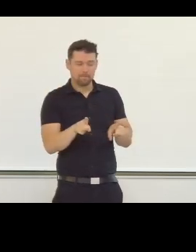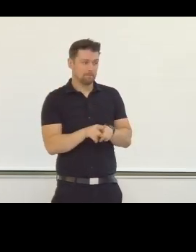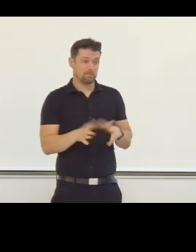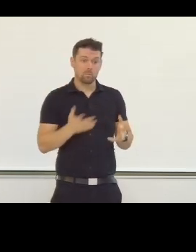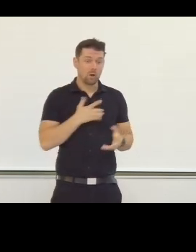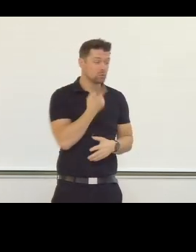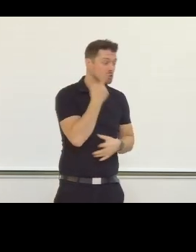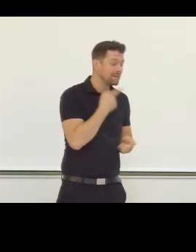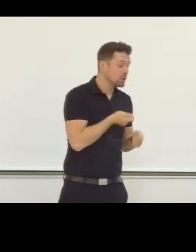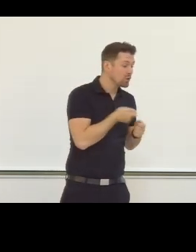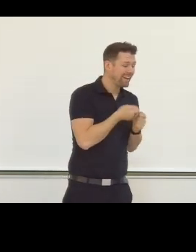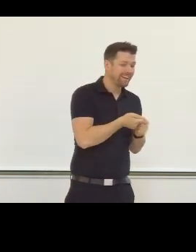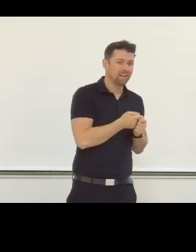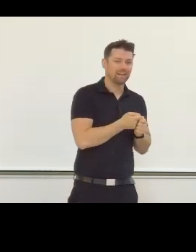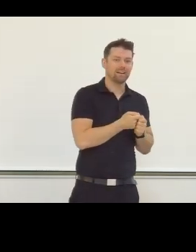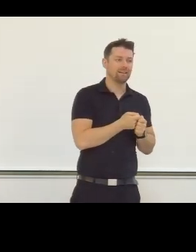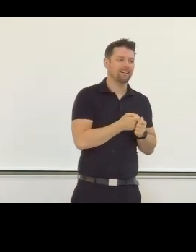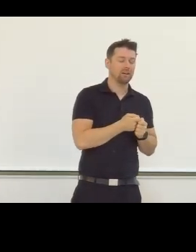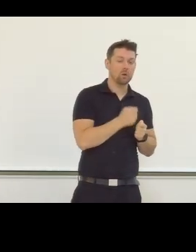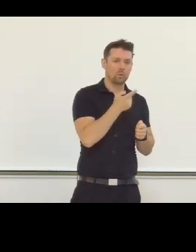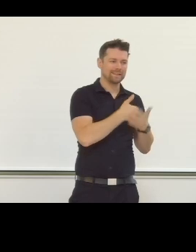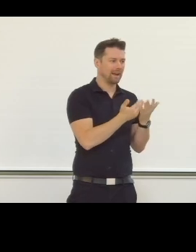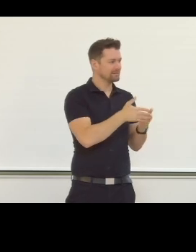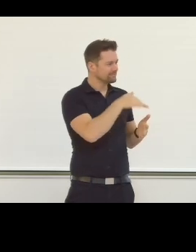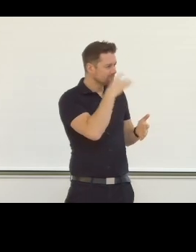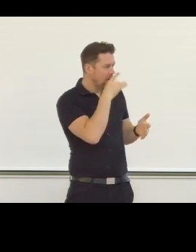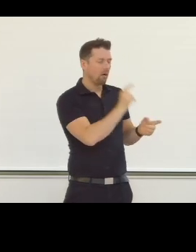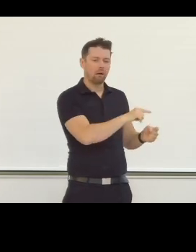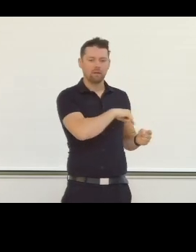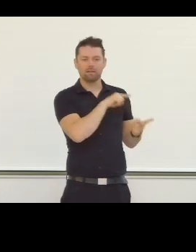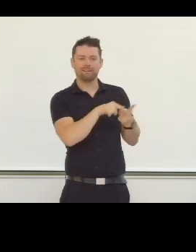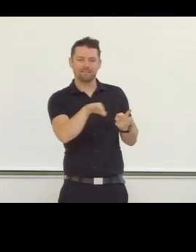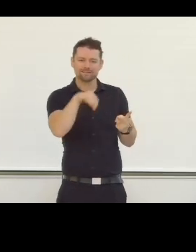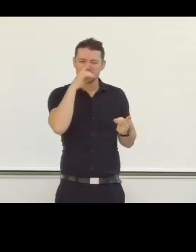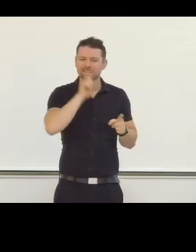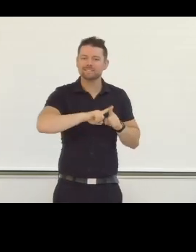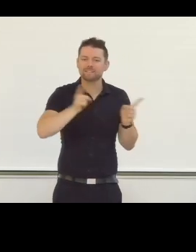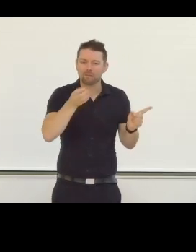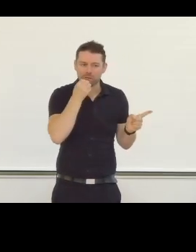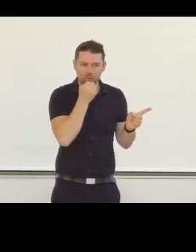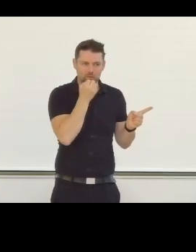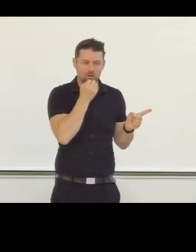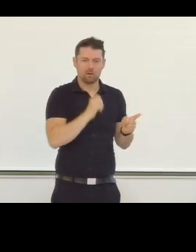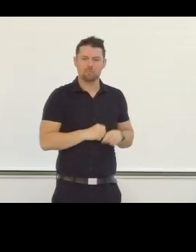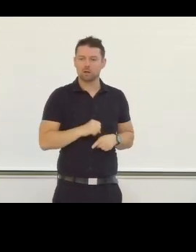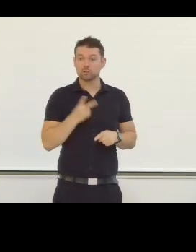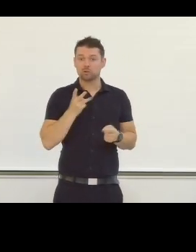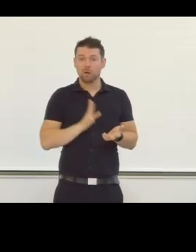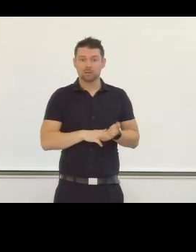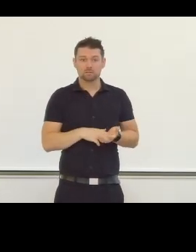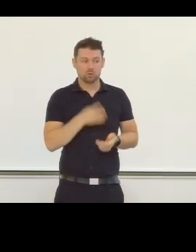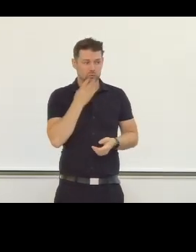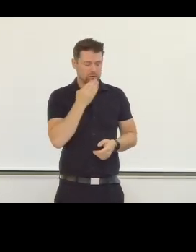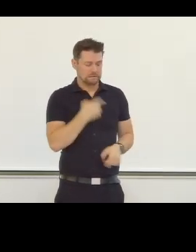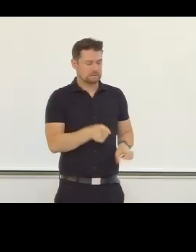is cooking, okay, one day it smells this way, then the next day it smells completely different because someone else is cooking, but then 2 months later you're just used to